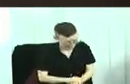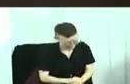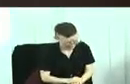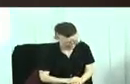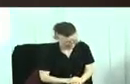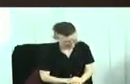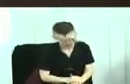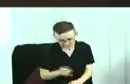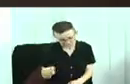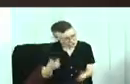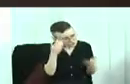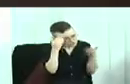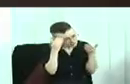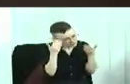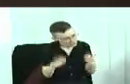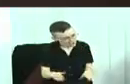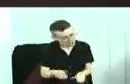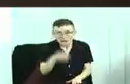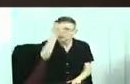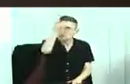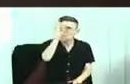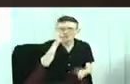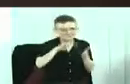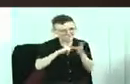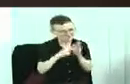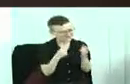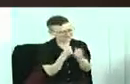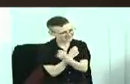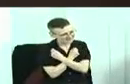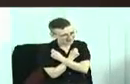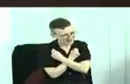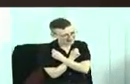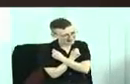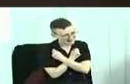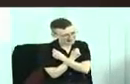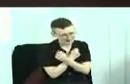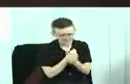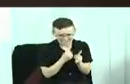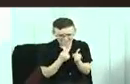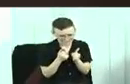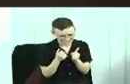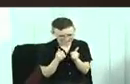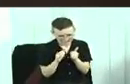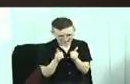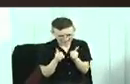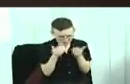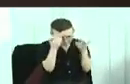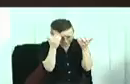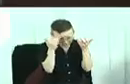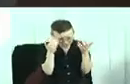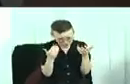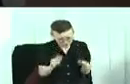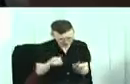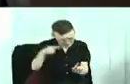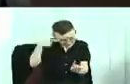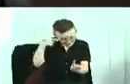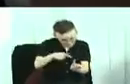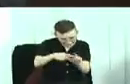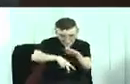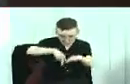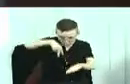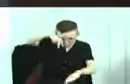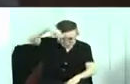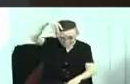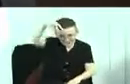not know that God is the God of love? How do we not know that that's what the power of this story and the resurrection really is all about? How do we not